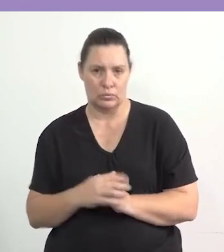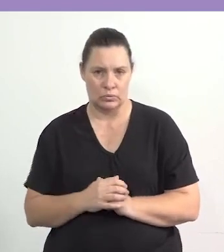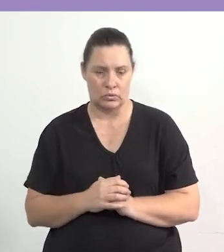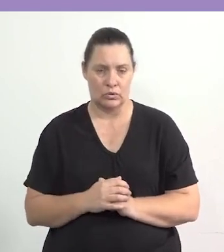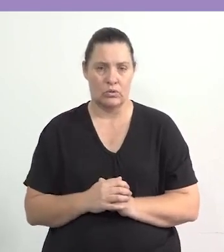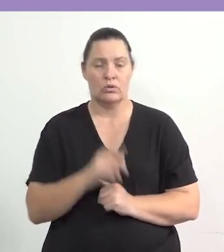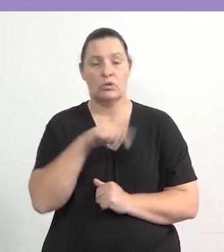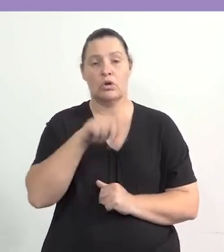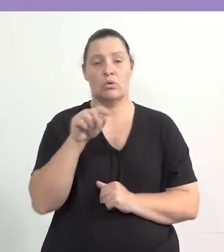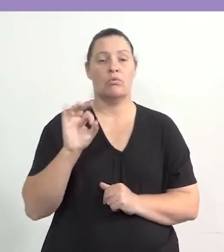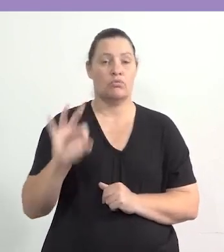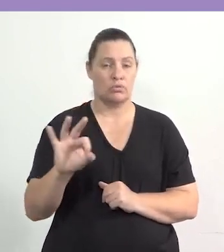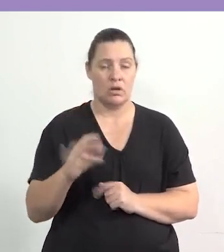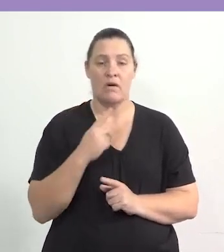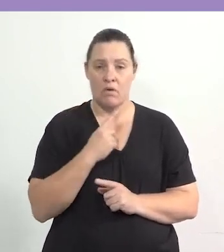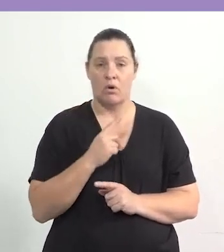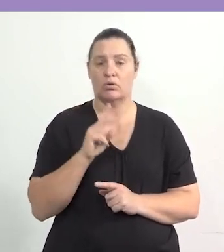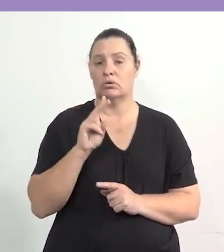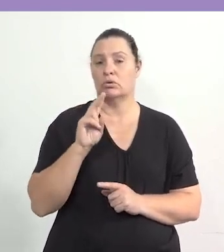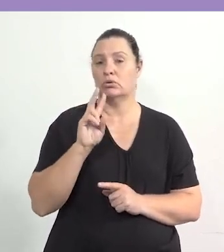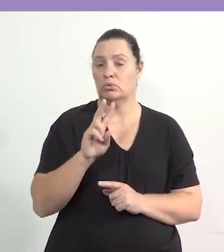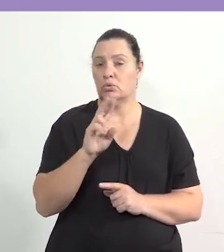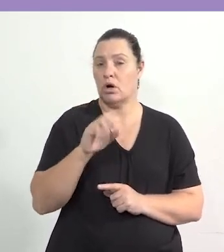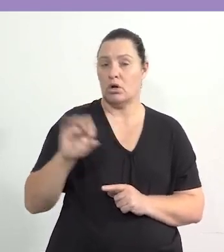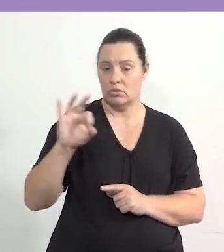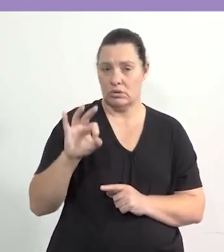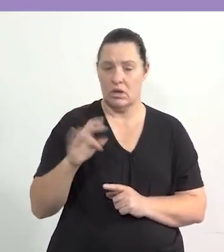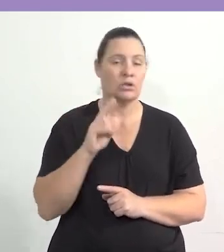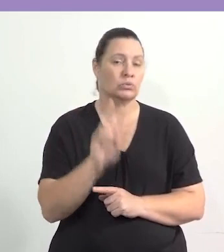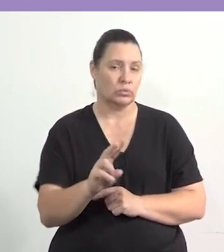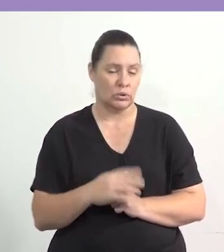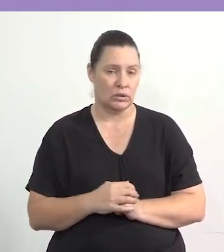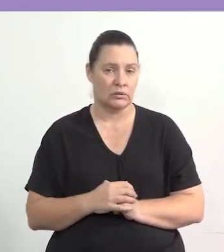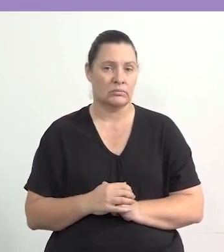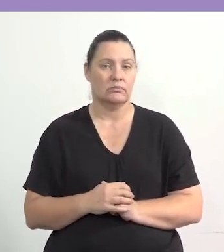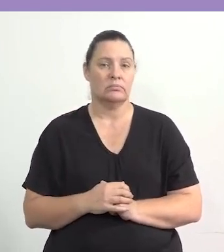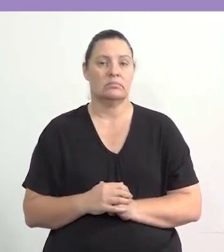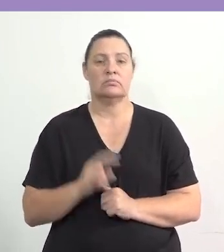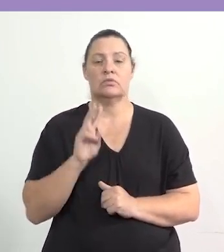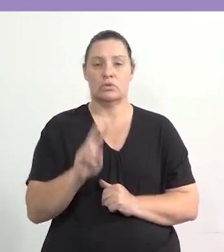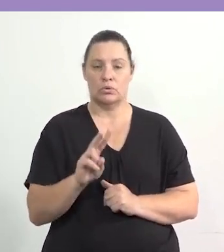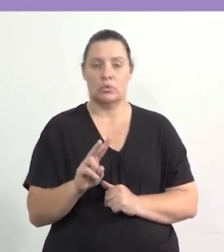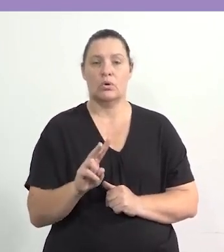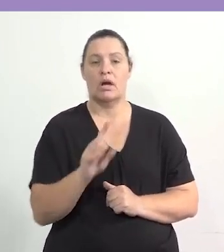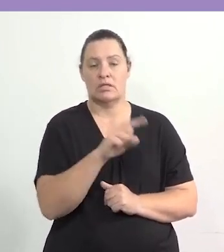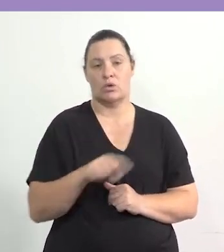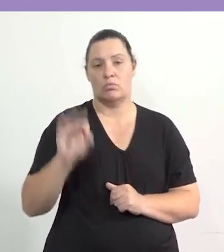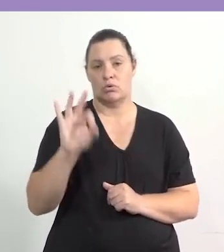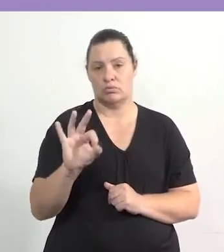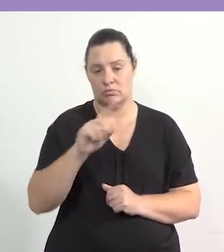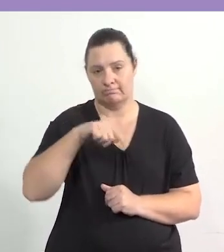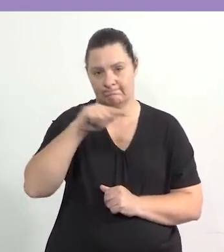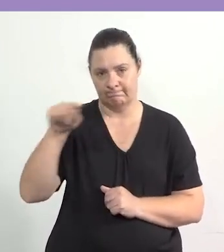2. So the cube root of 2 cubed is 2. So 2 is the cube